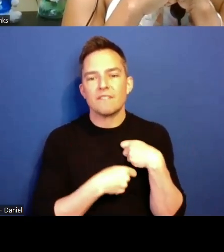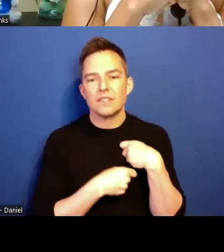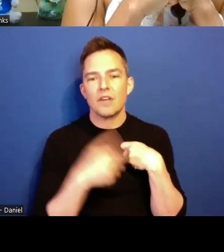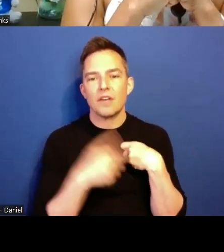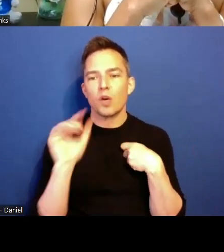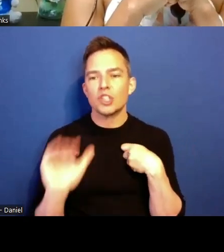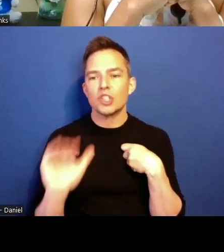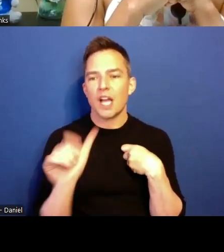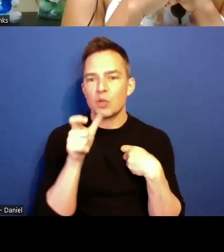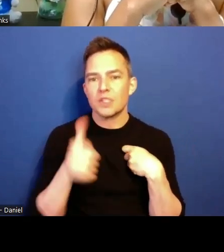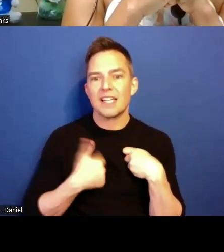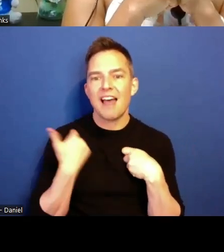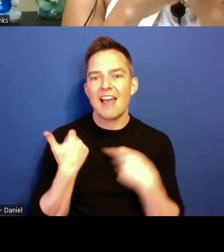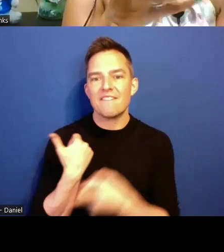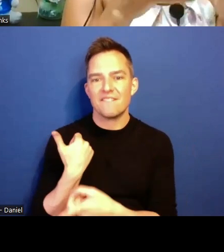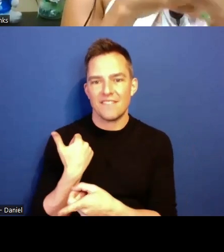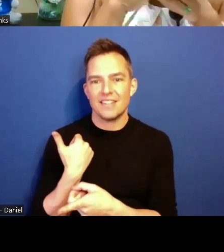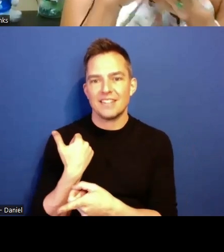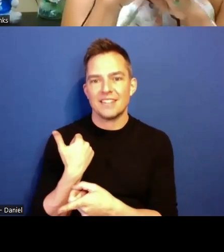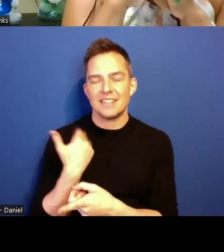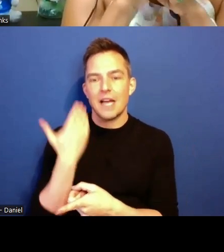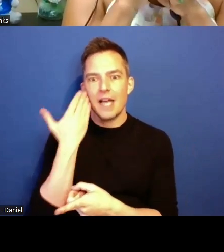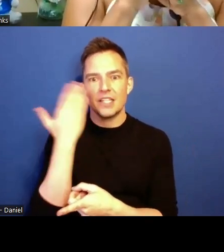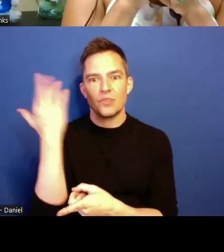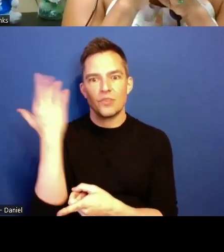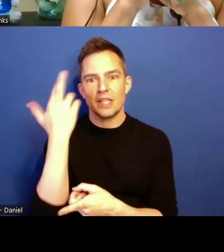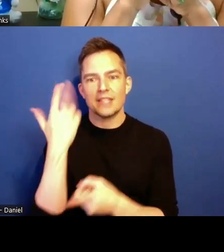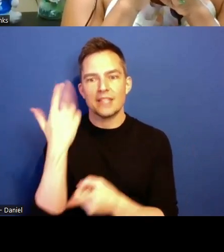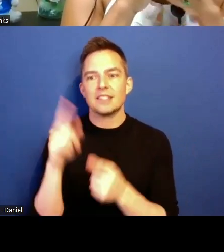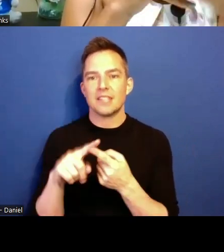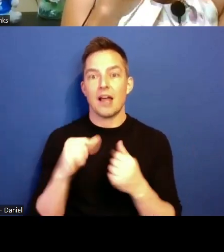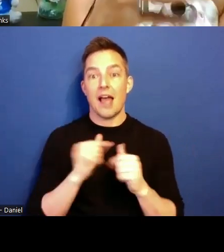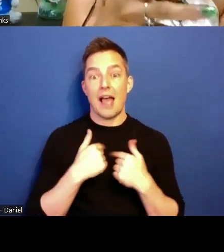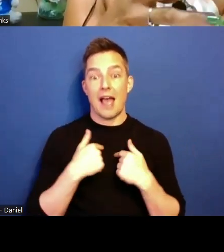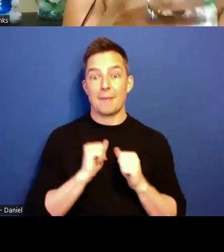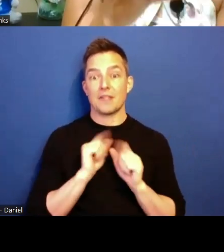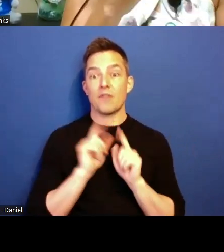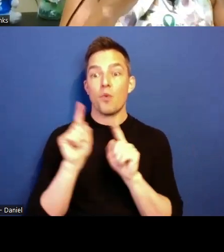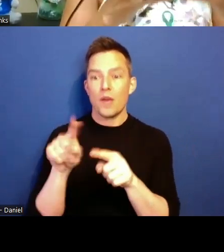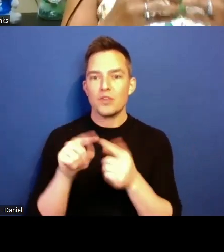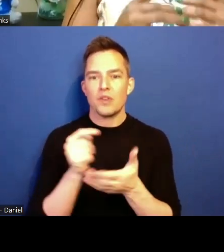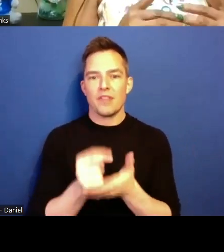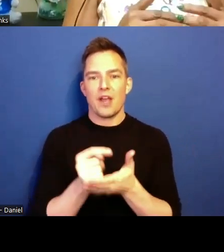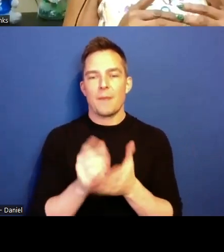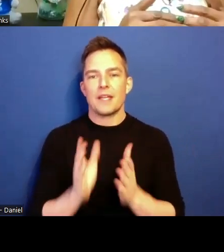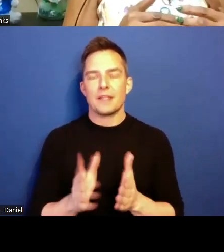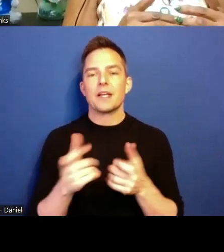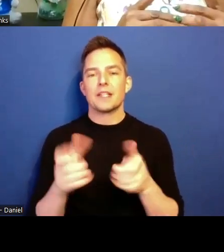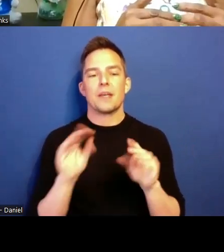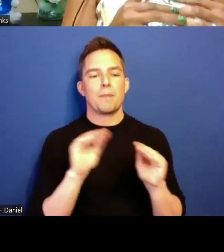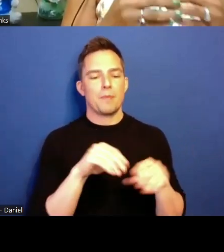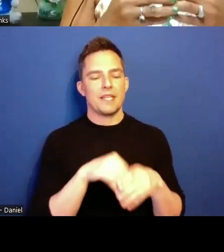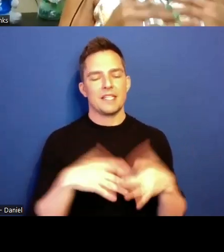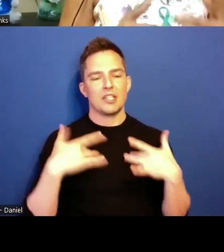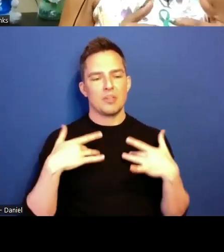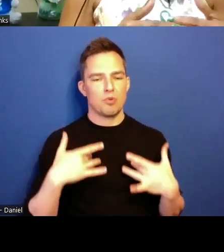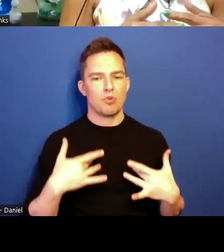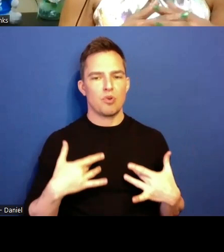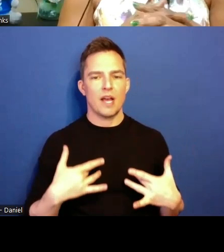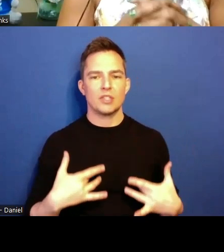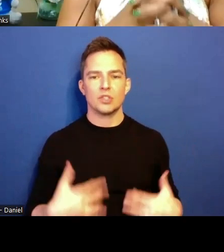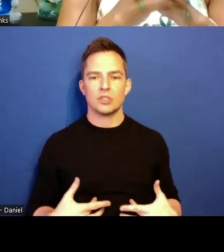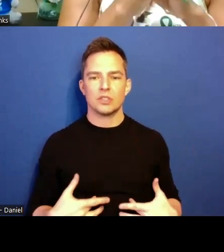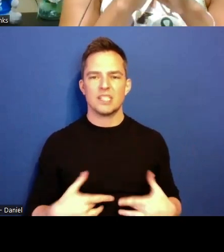alive. I did not know that until I went to a therapist, because of course it sent me into depression, a deep,